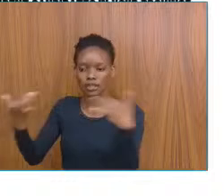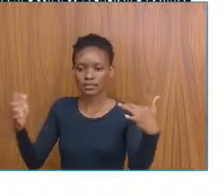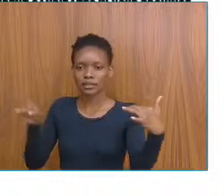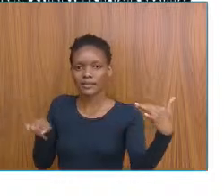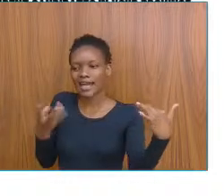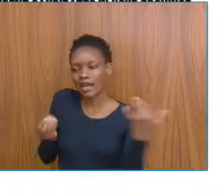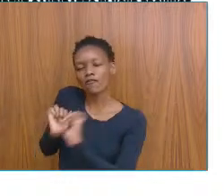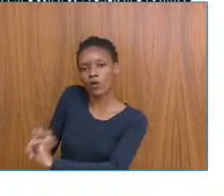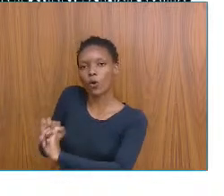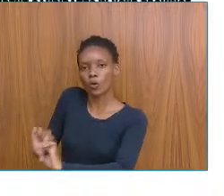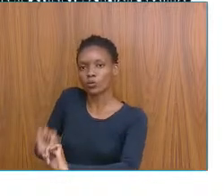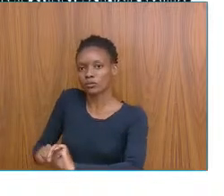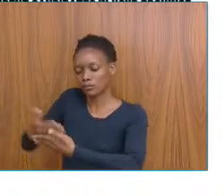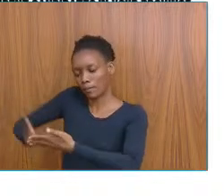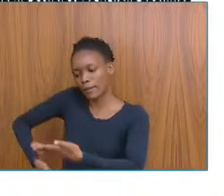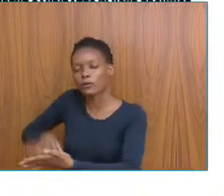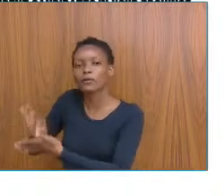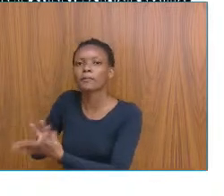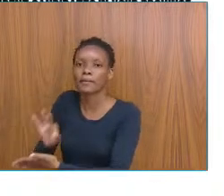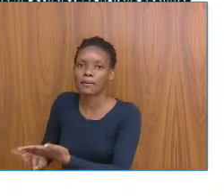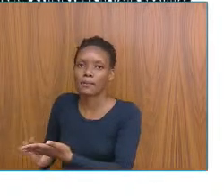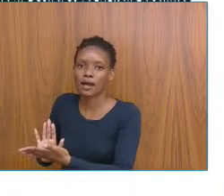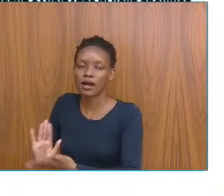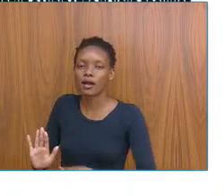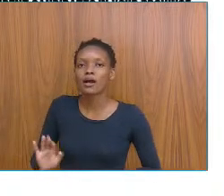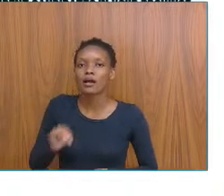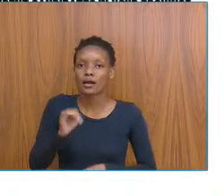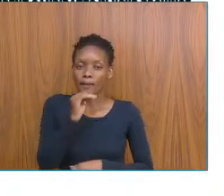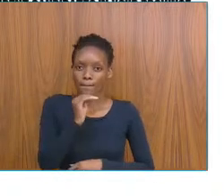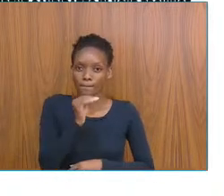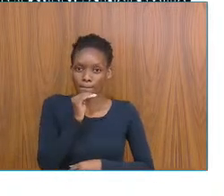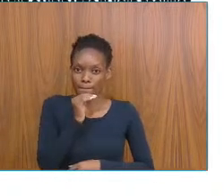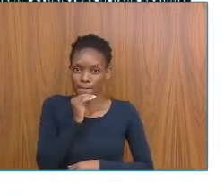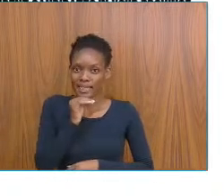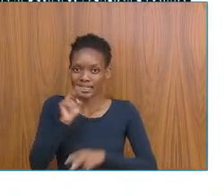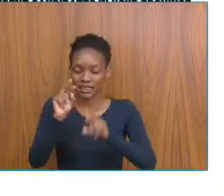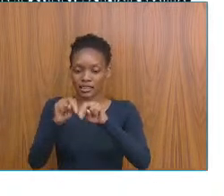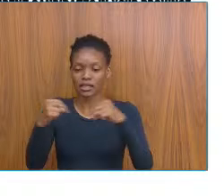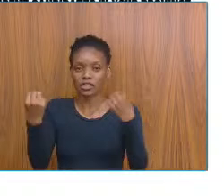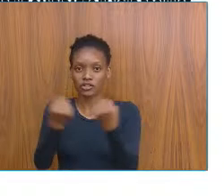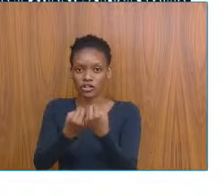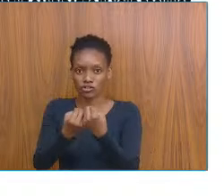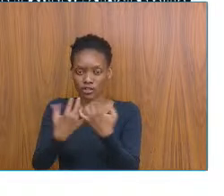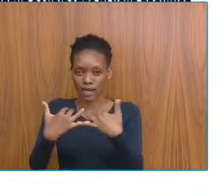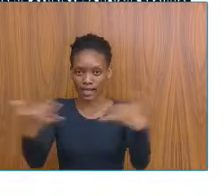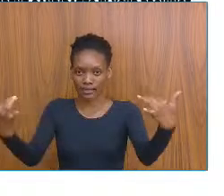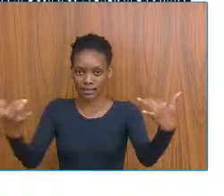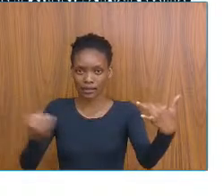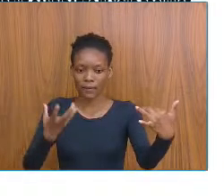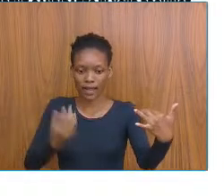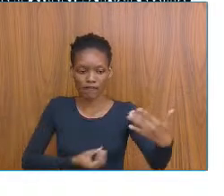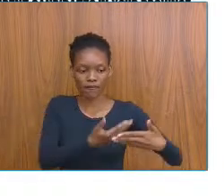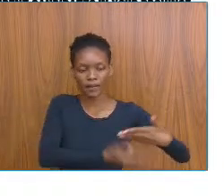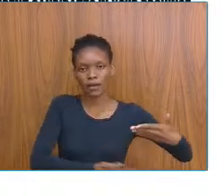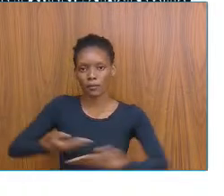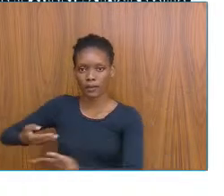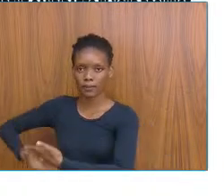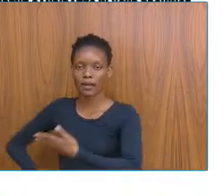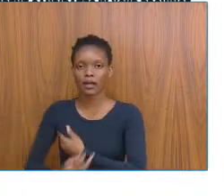dedicated ballot paper. This means that the National Assembly will be based on two ballot